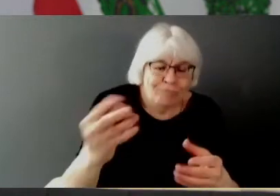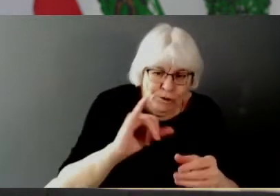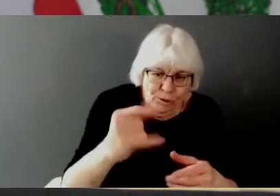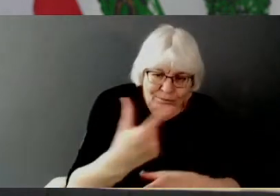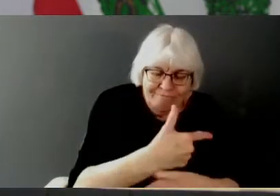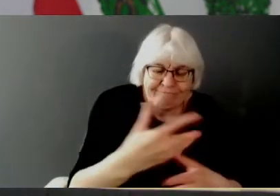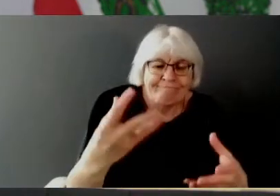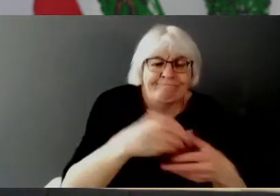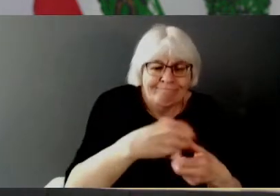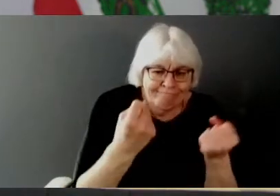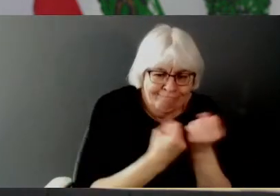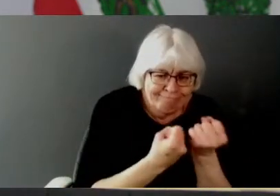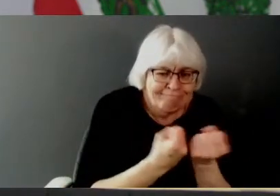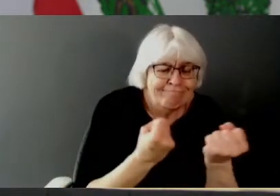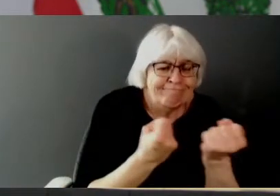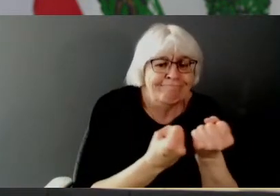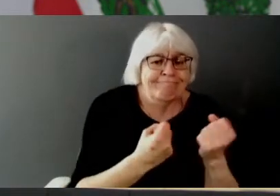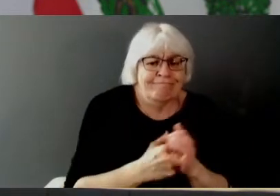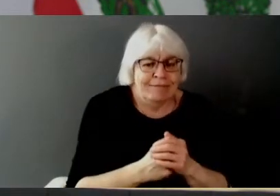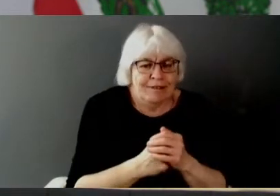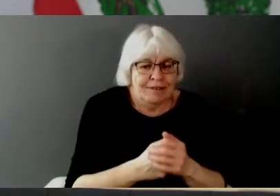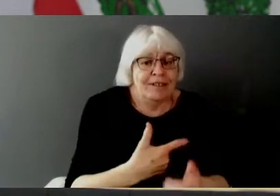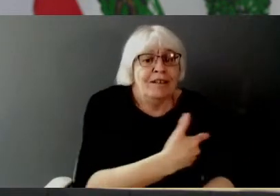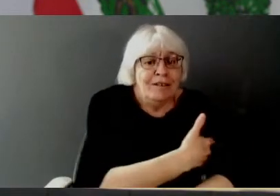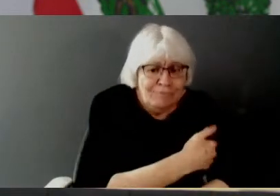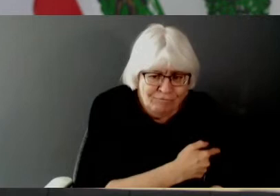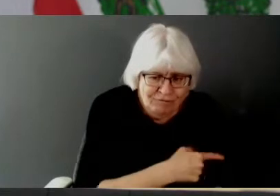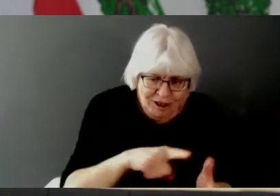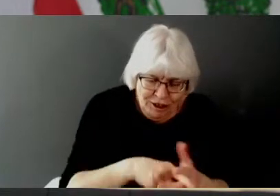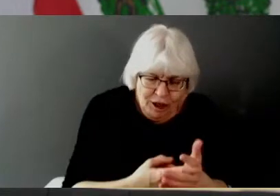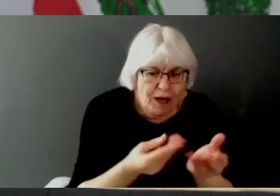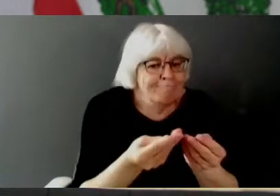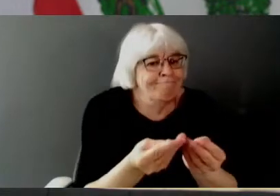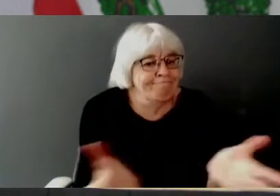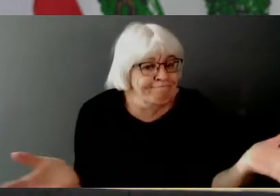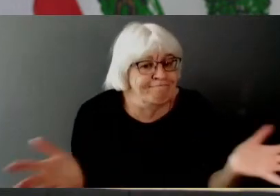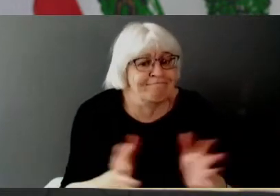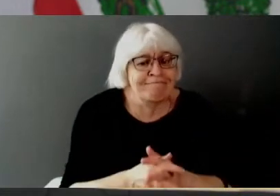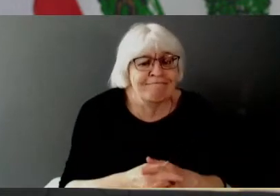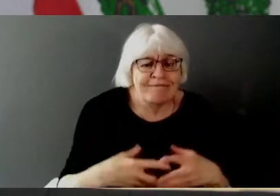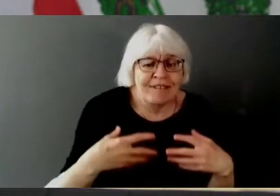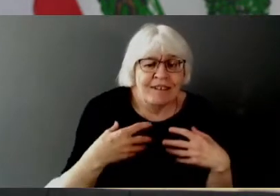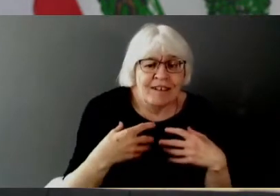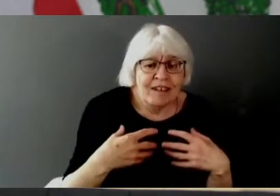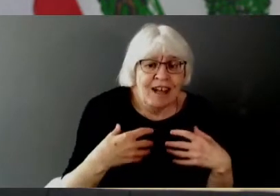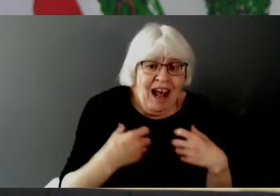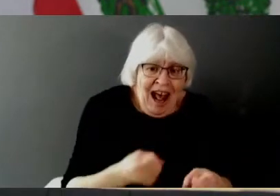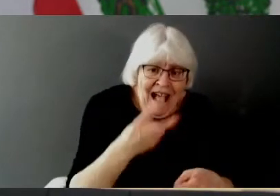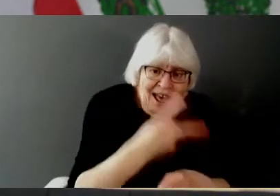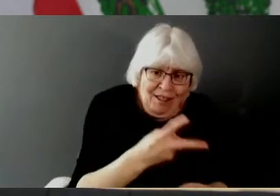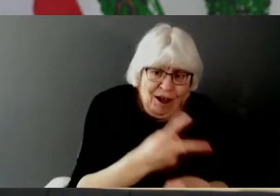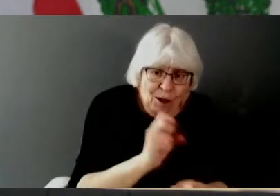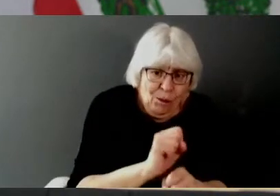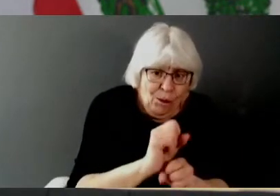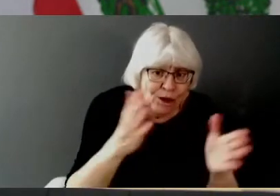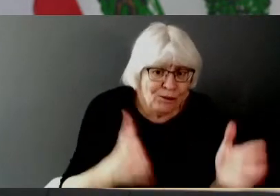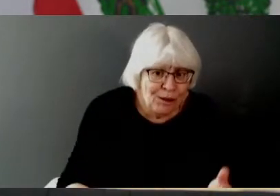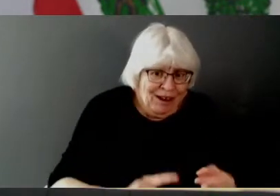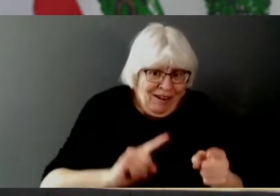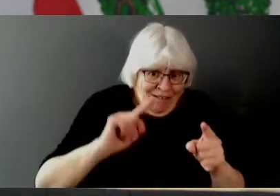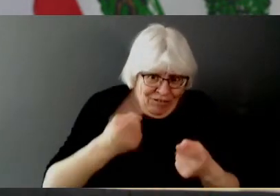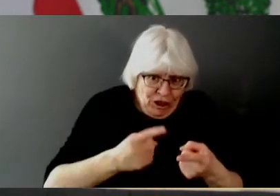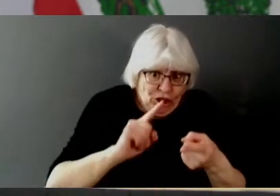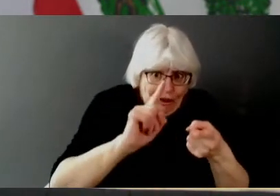started, and as a reminder, healthcare workers who have received their first dose are reminded about their attending their